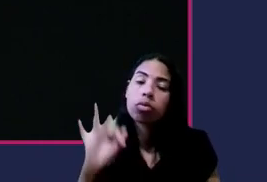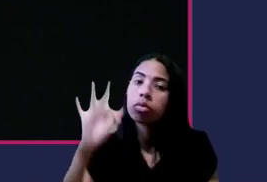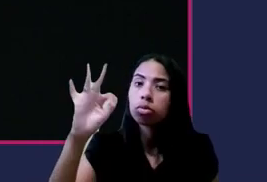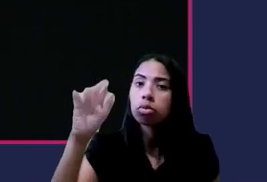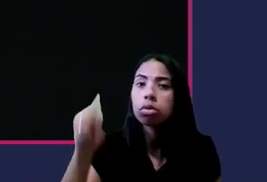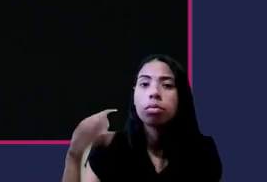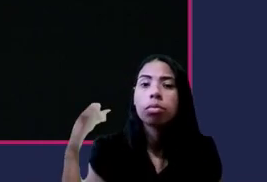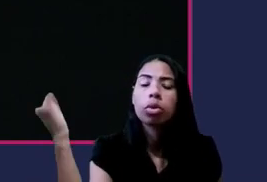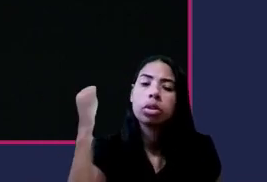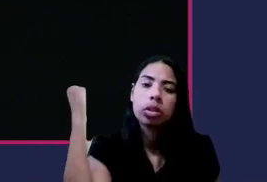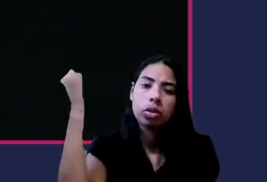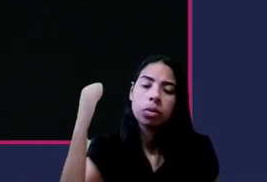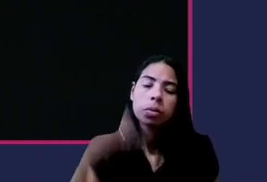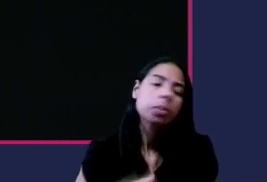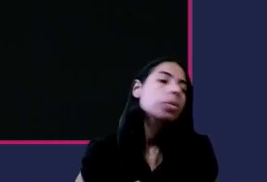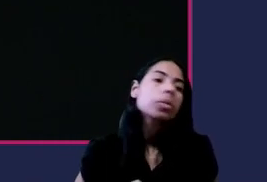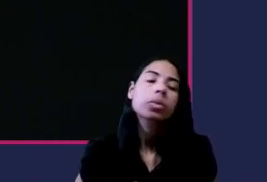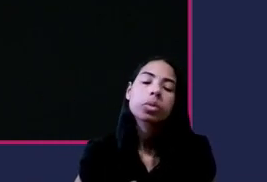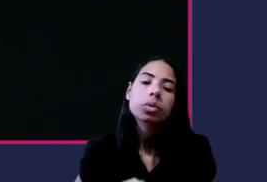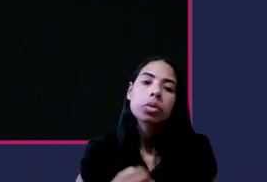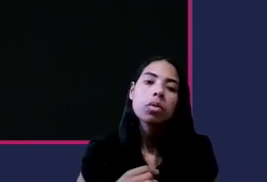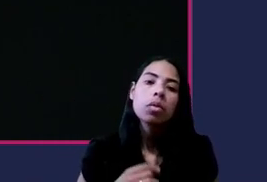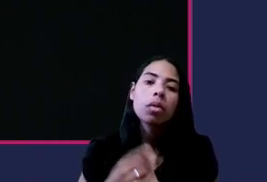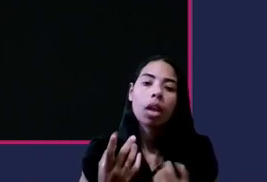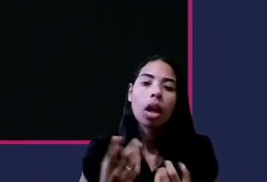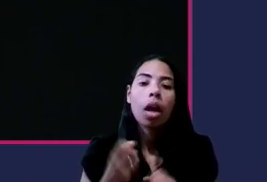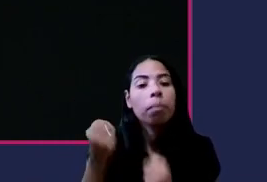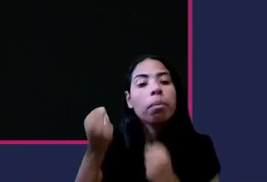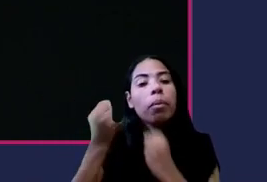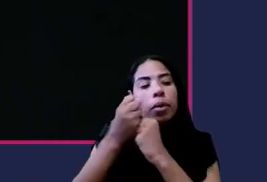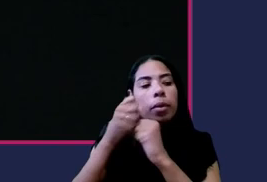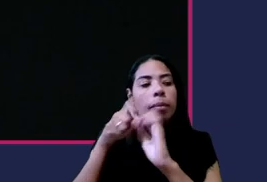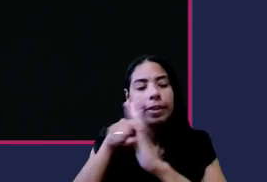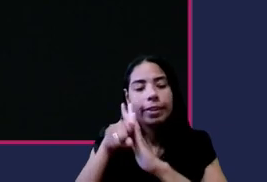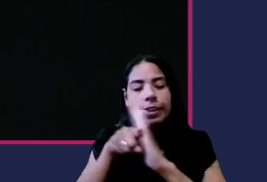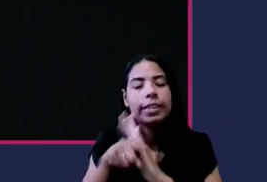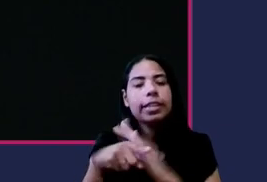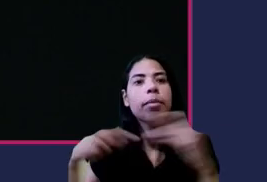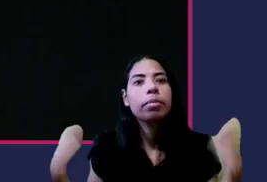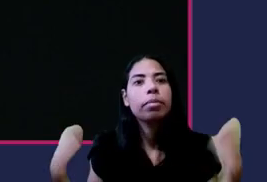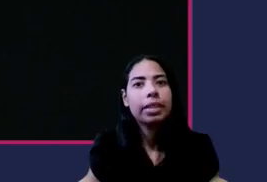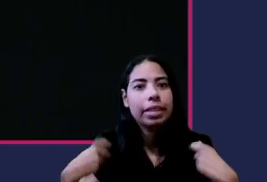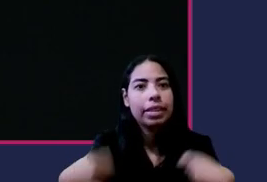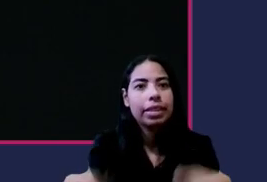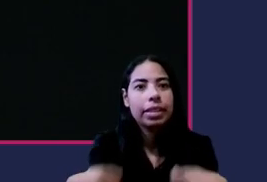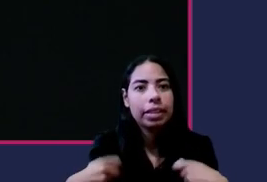your genes. This is a future project that's really important.